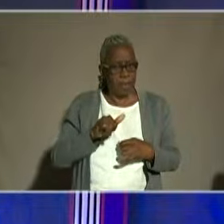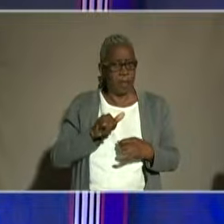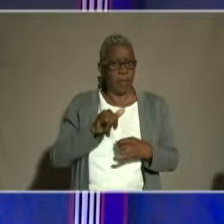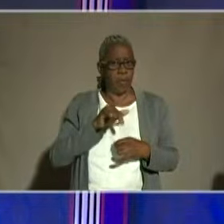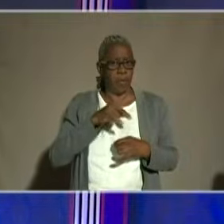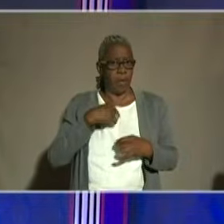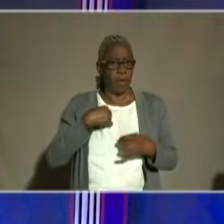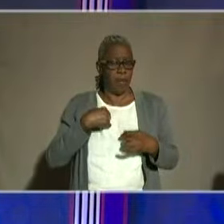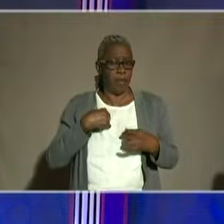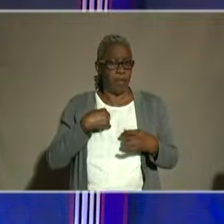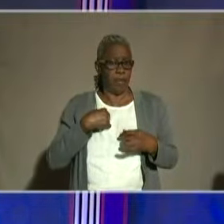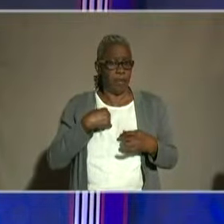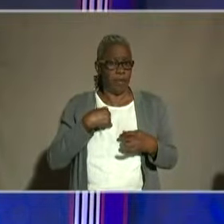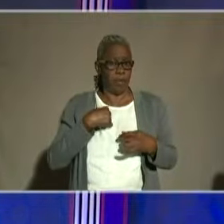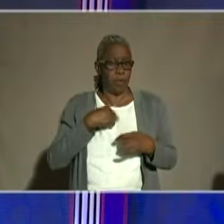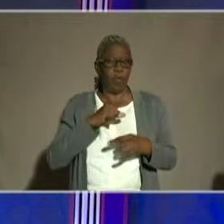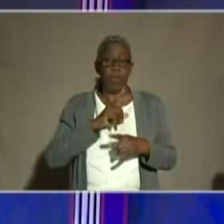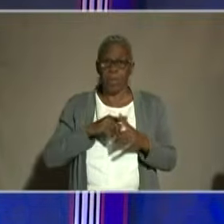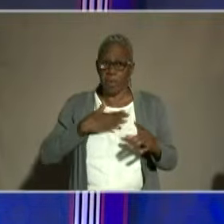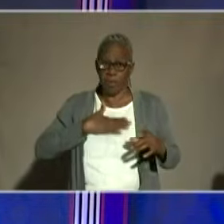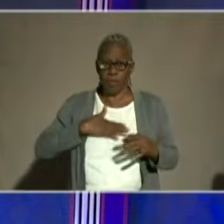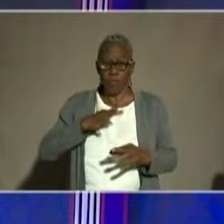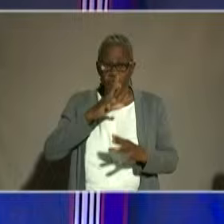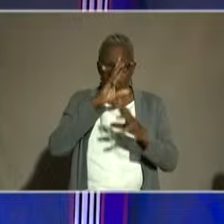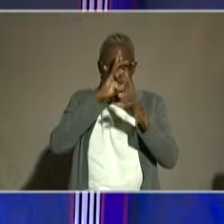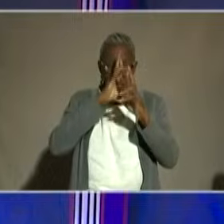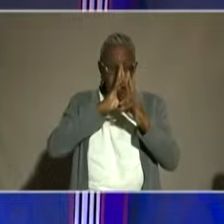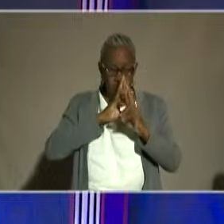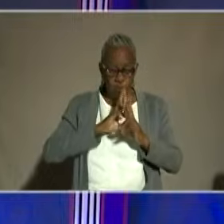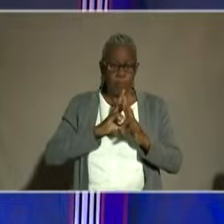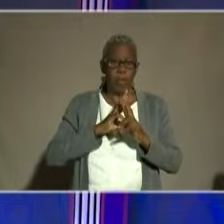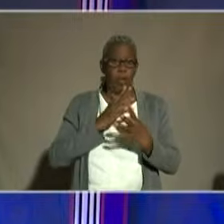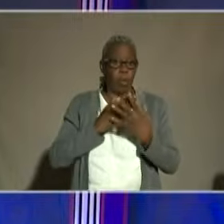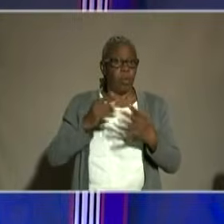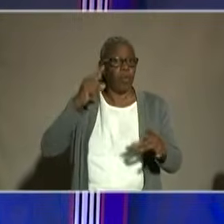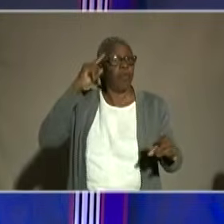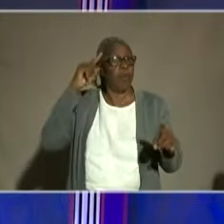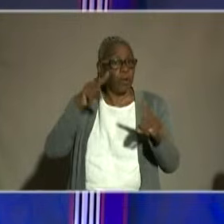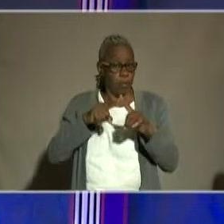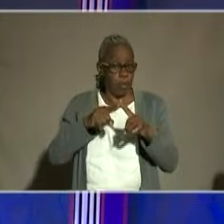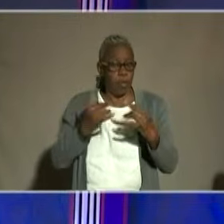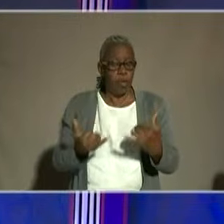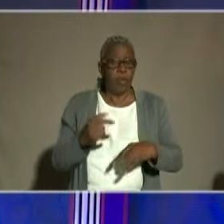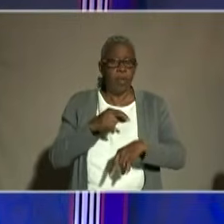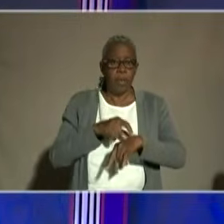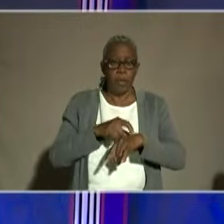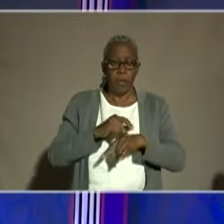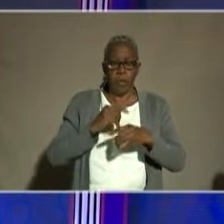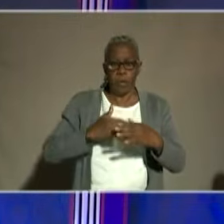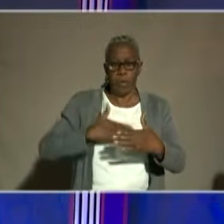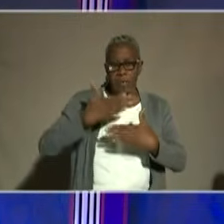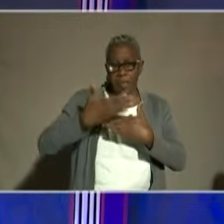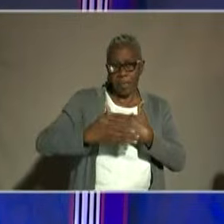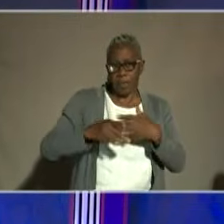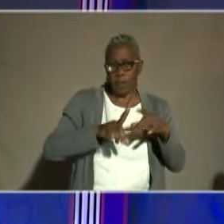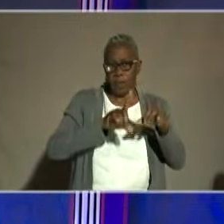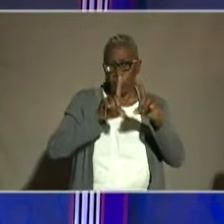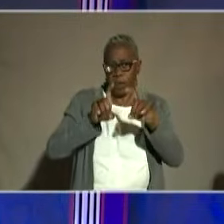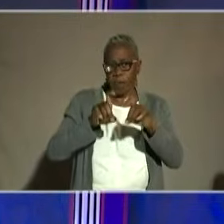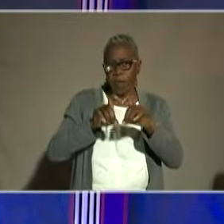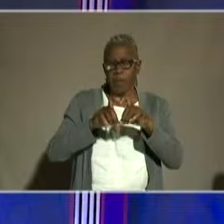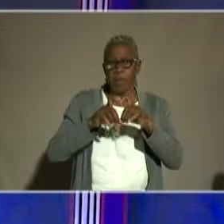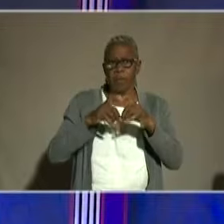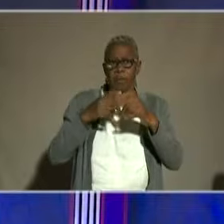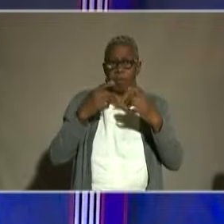asking the debaters to respect the format to which they have agreed. It's now time to go to the next question, social